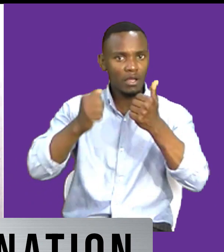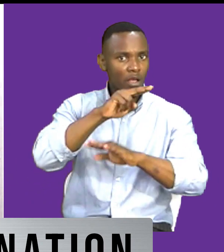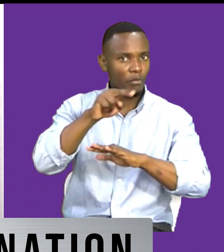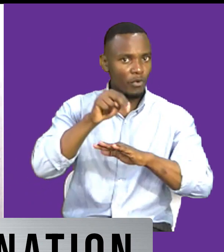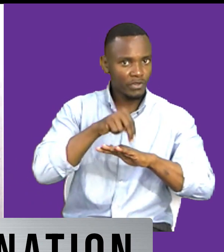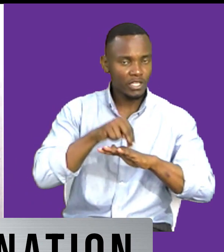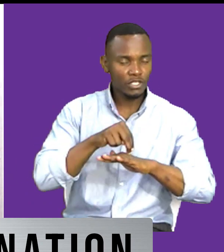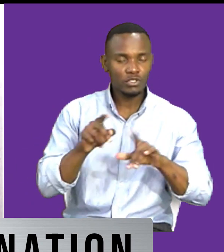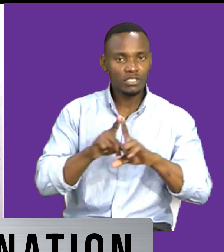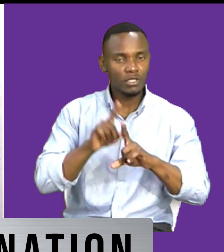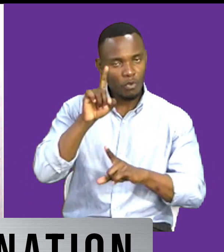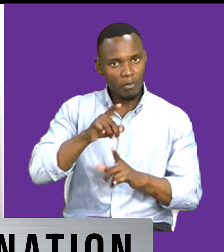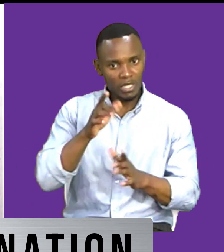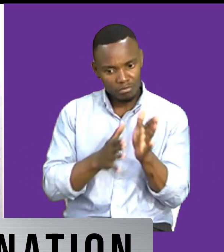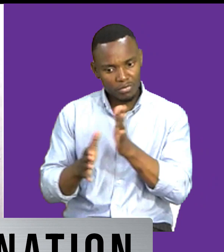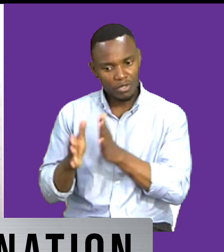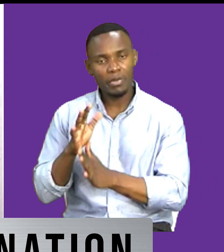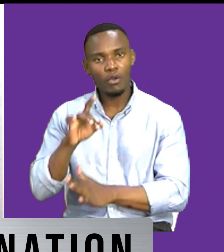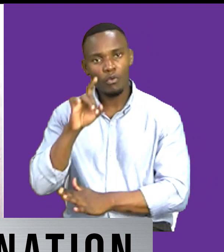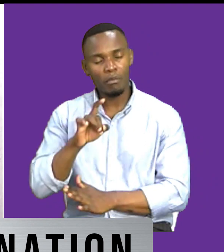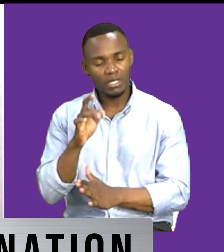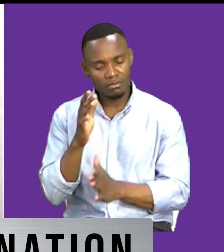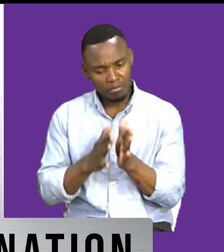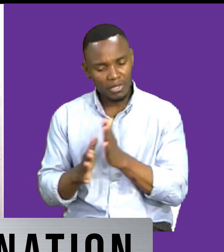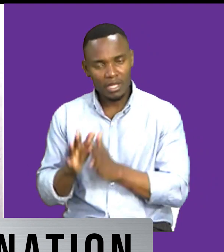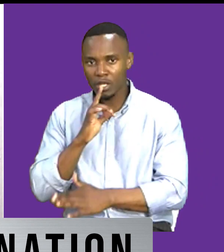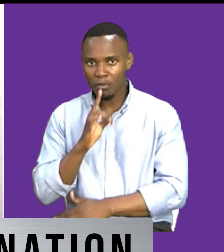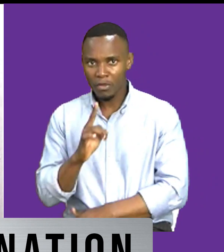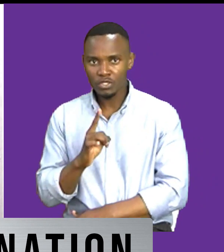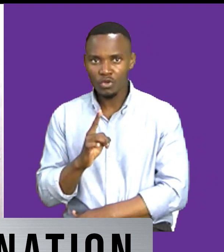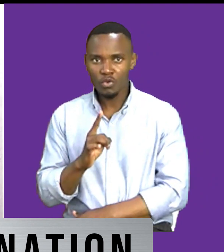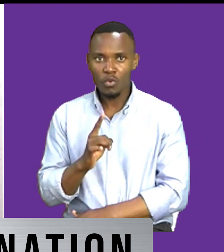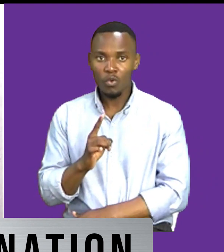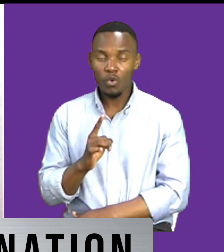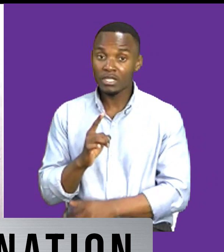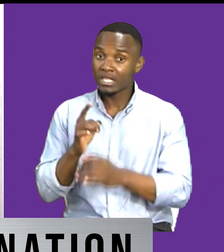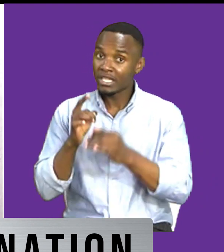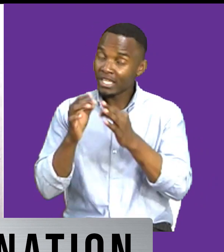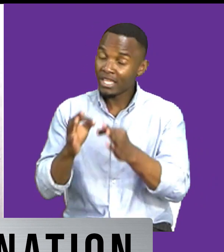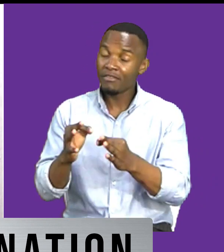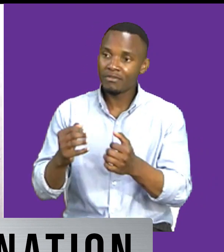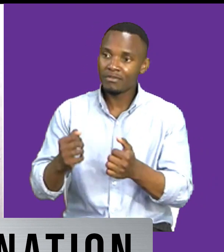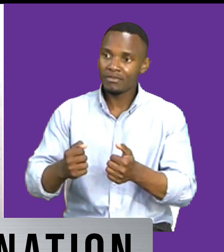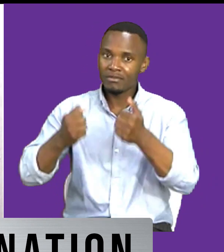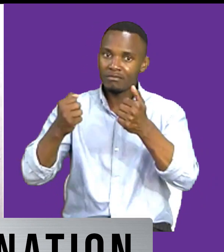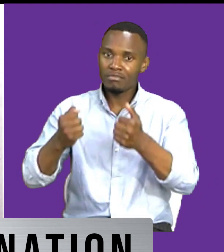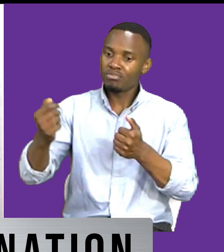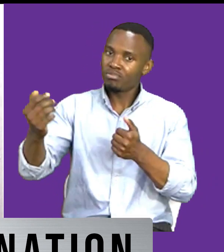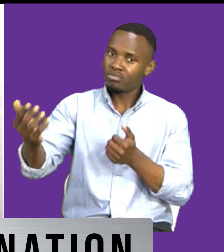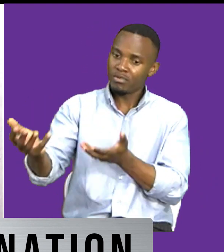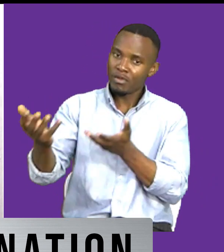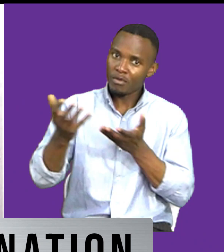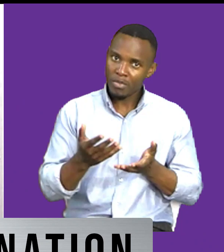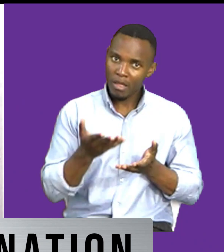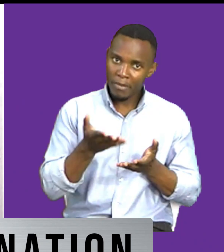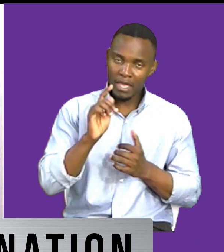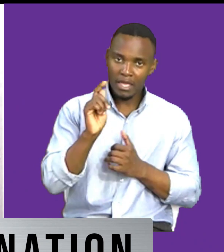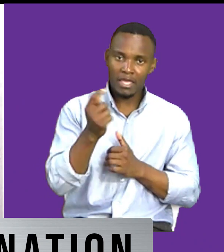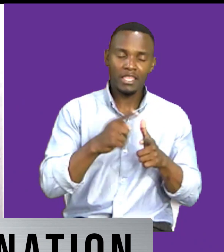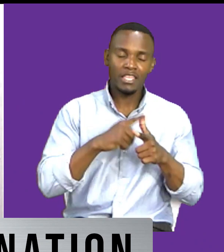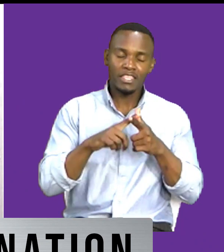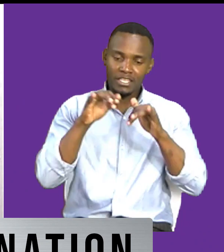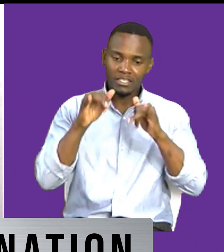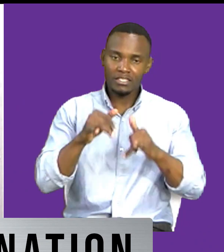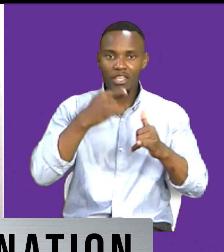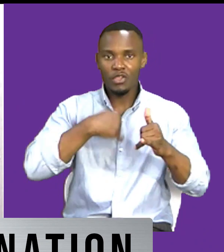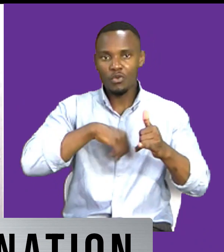that we need to organize ourselves to basically make sure that trophy, if it comes to this country, it's not leaving again. Hold